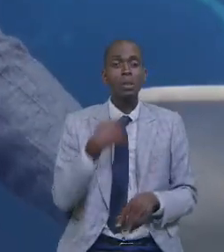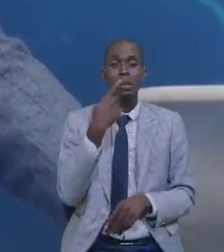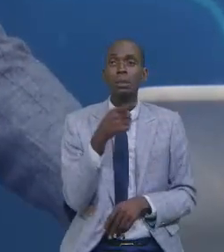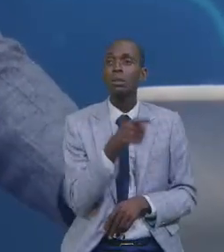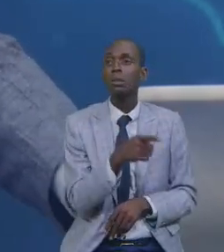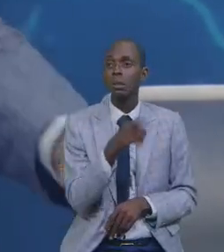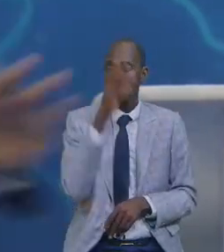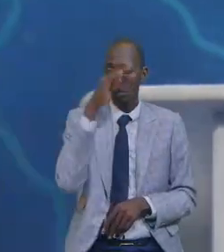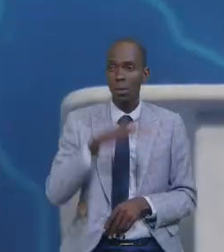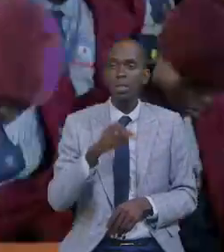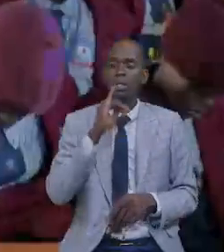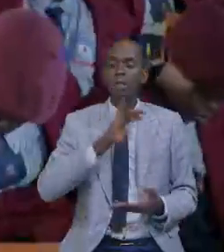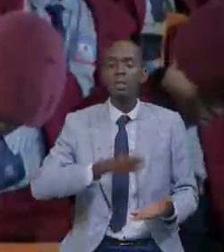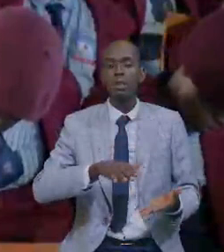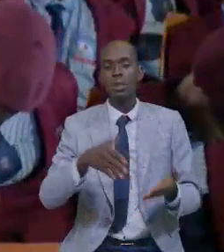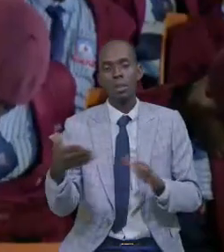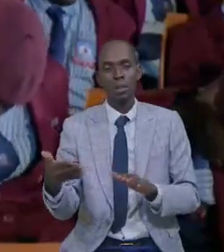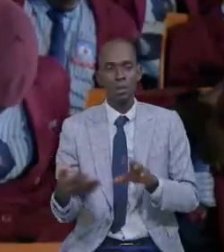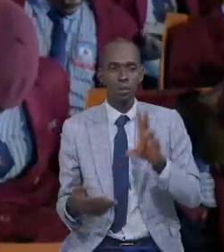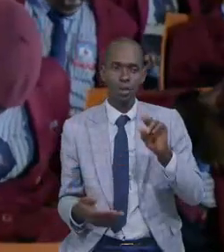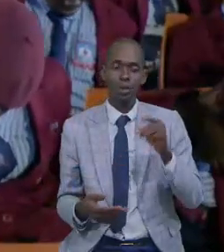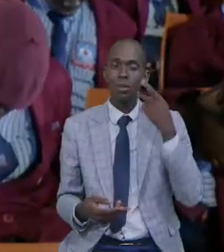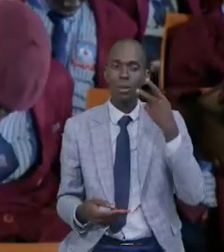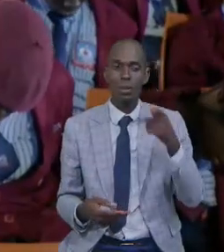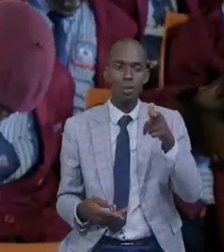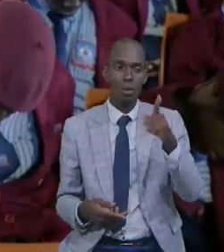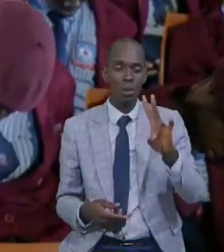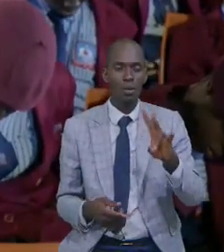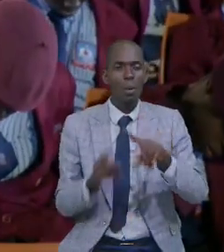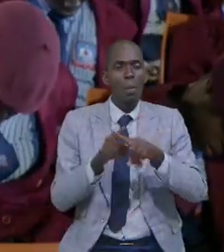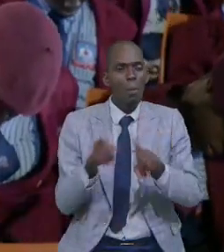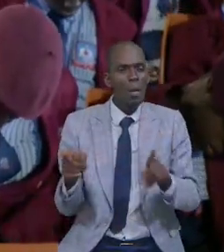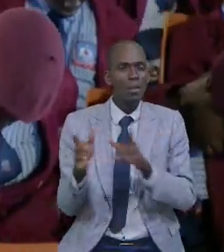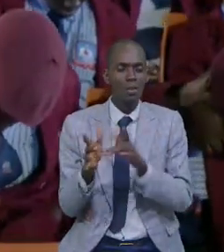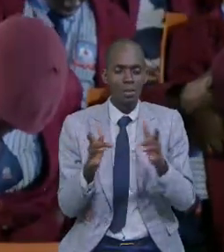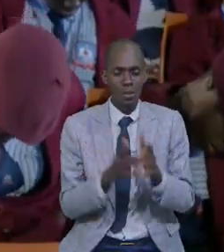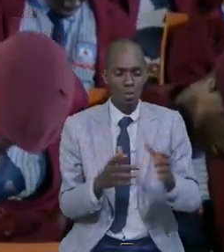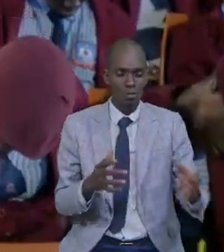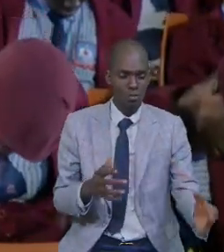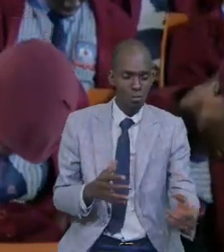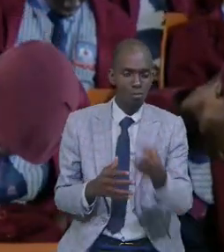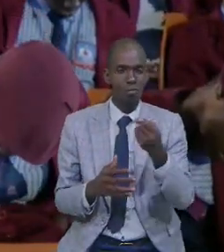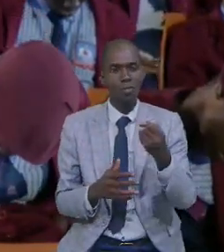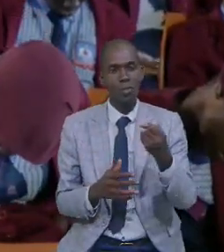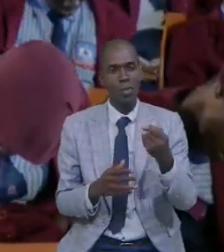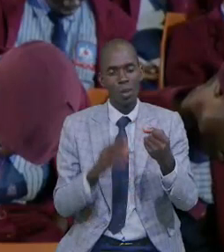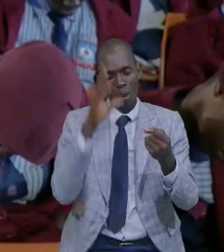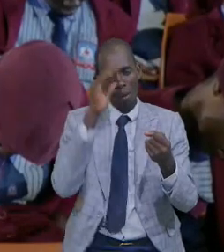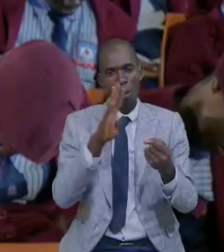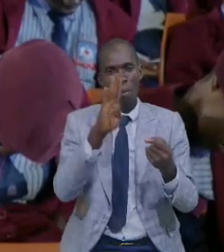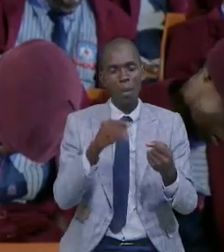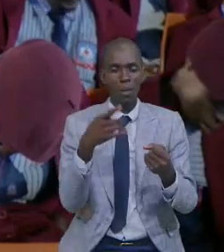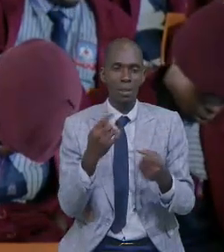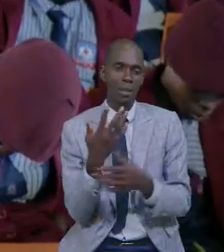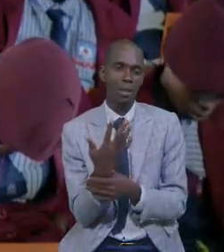verse 27. In verse 27, but Jesus took him by the